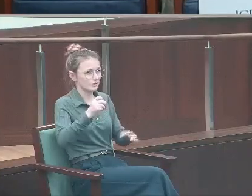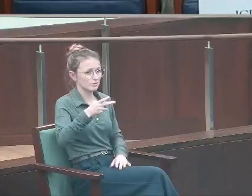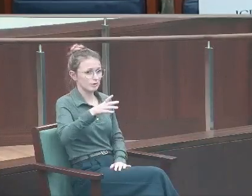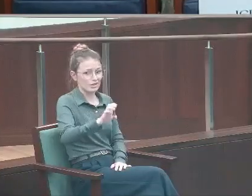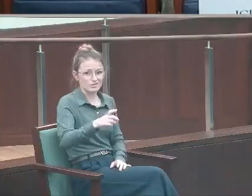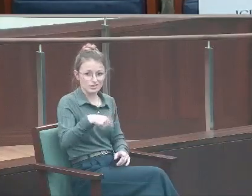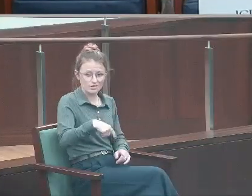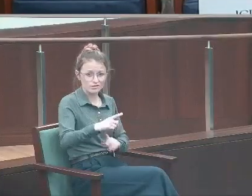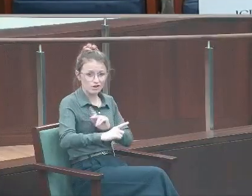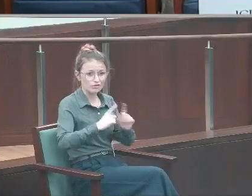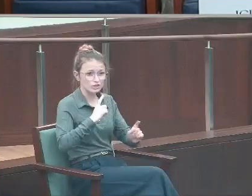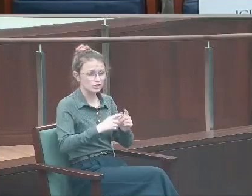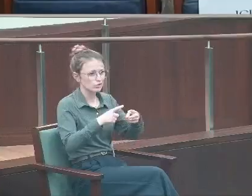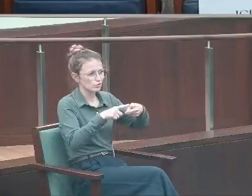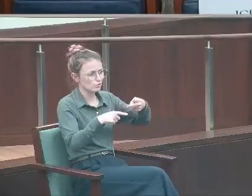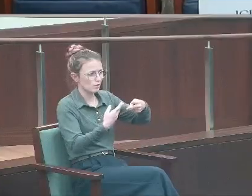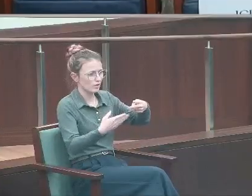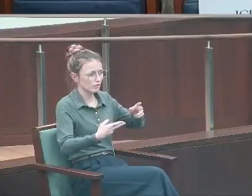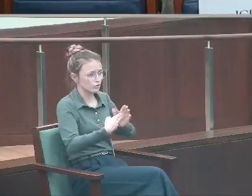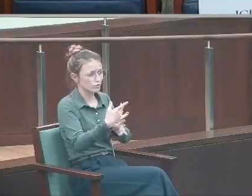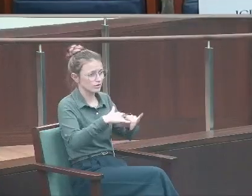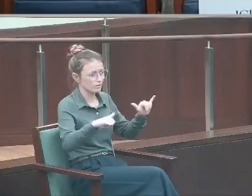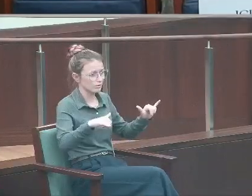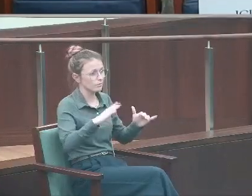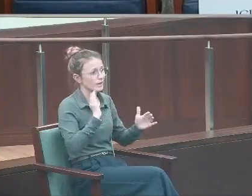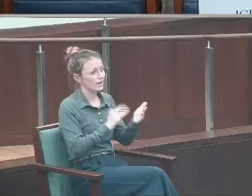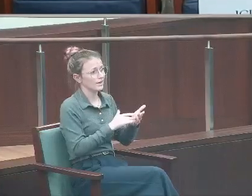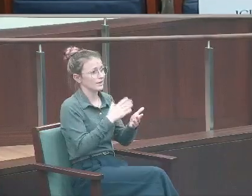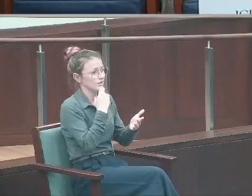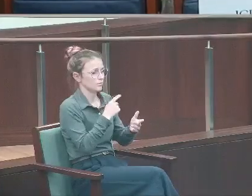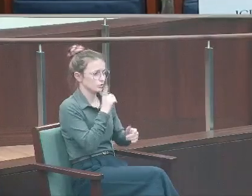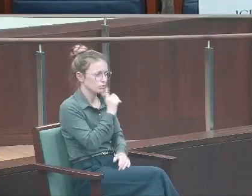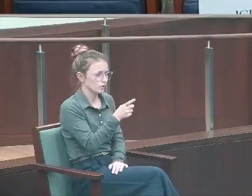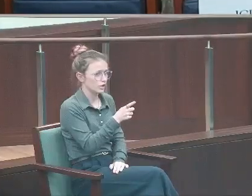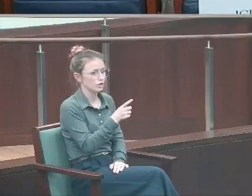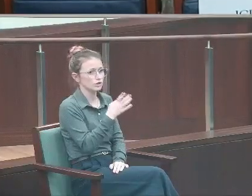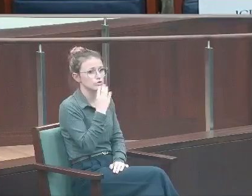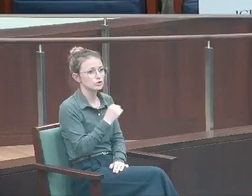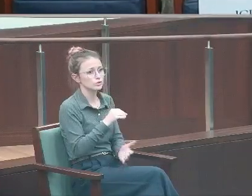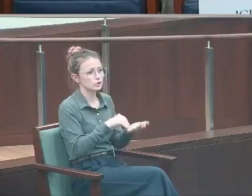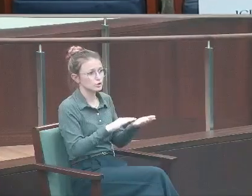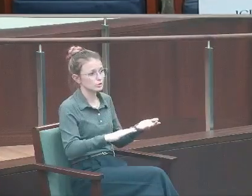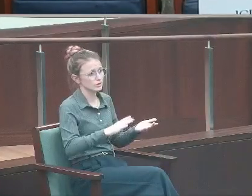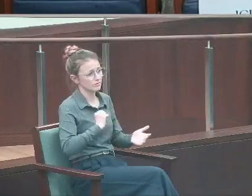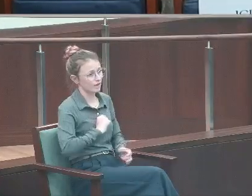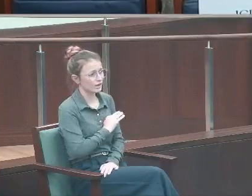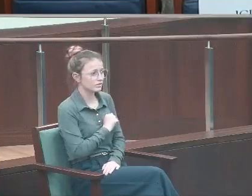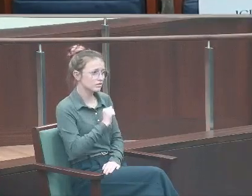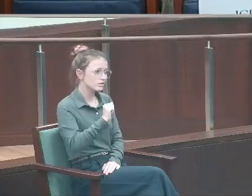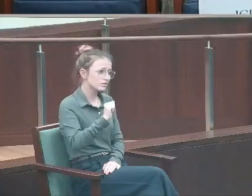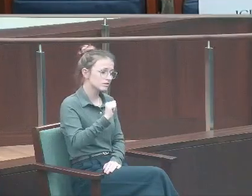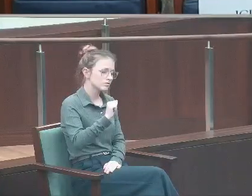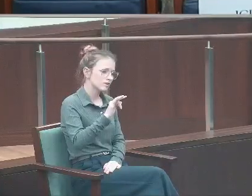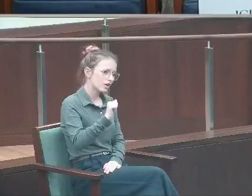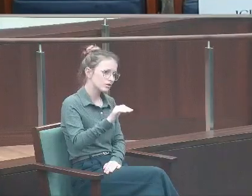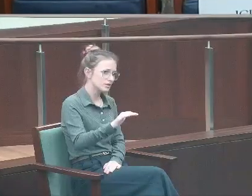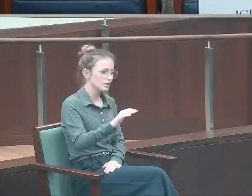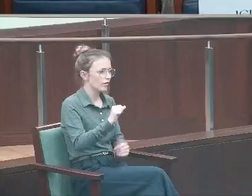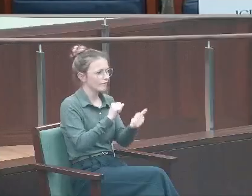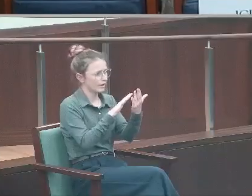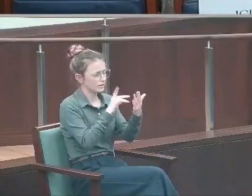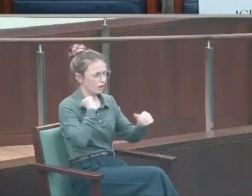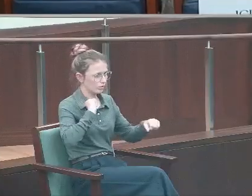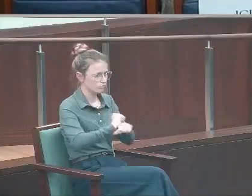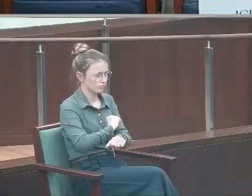things are true at the same time. That anti-Semitism is real, and Jewish students and faculty and staff and others are facing legitimate fears